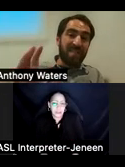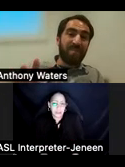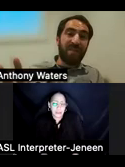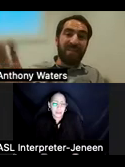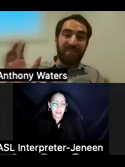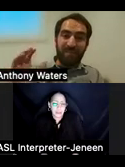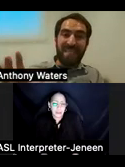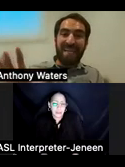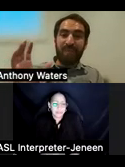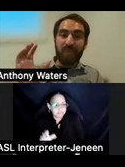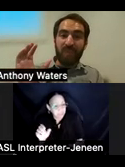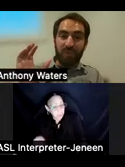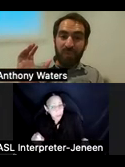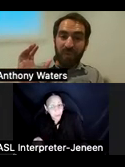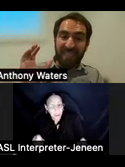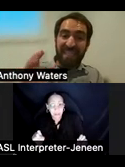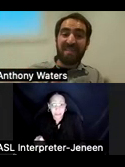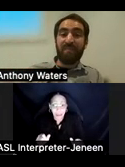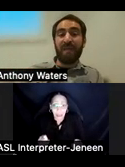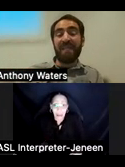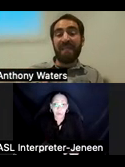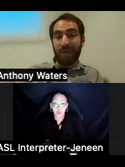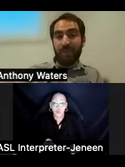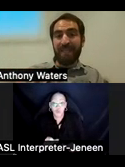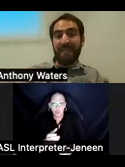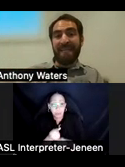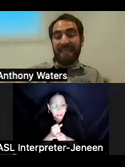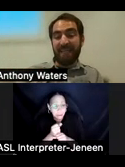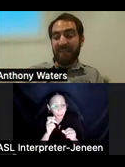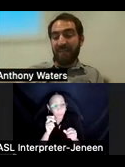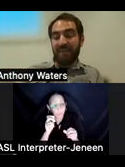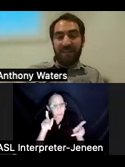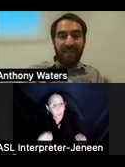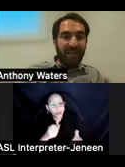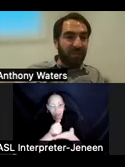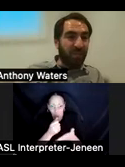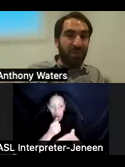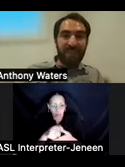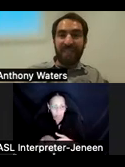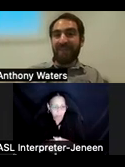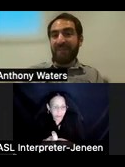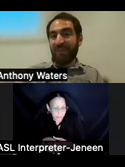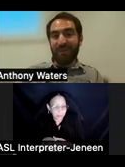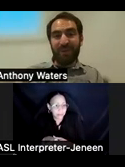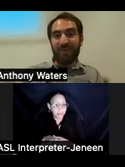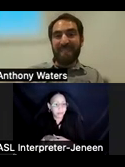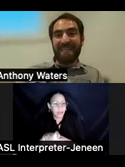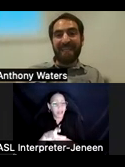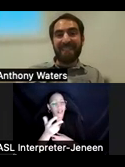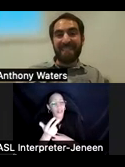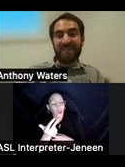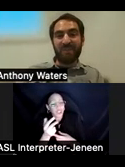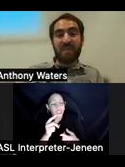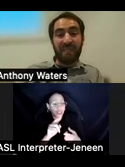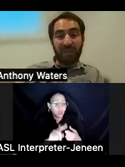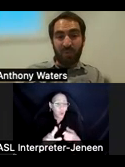the possibility of being able to get somebody the help that they need in 13 to 33